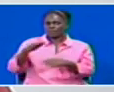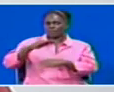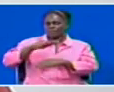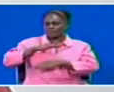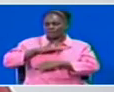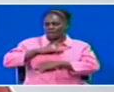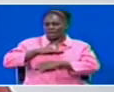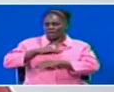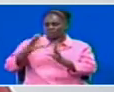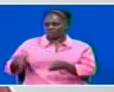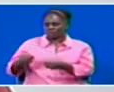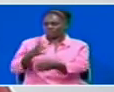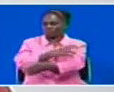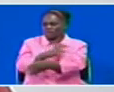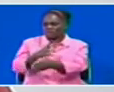push them to power